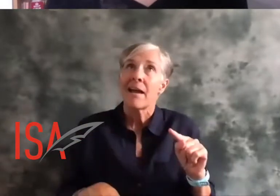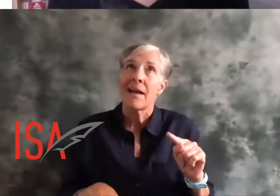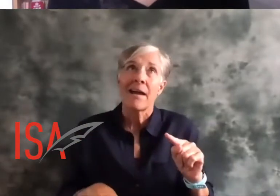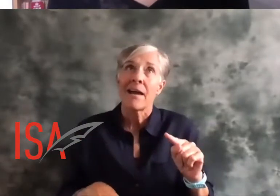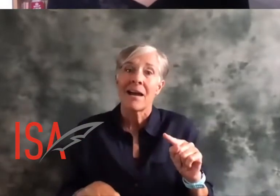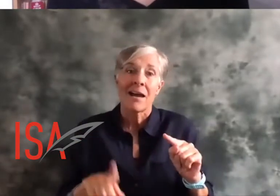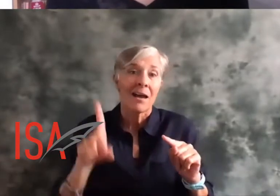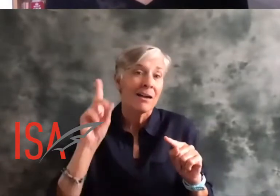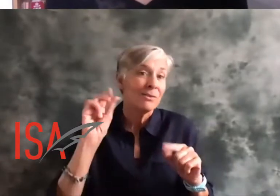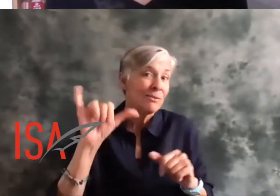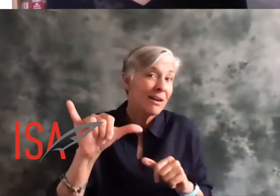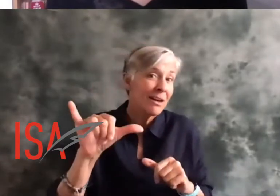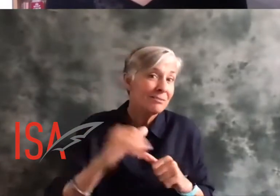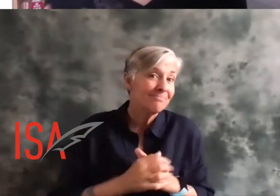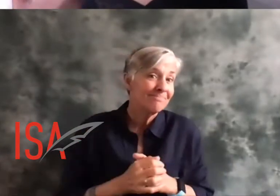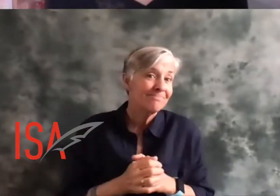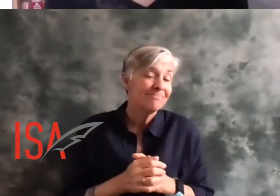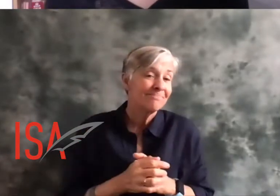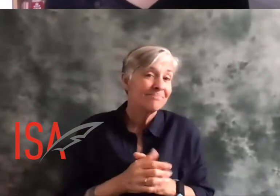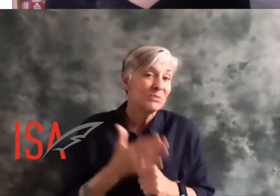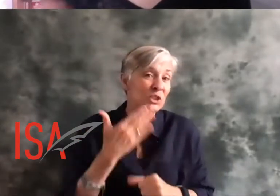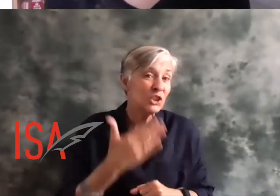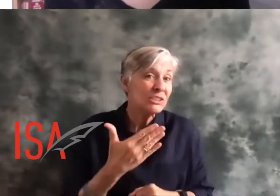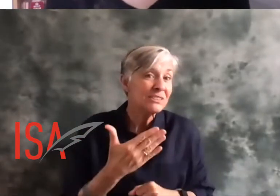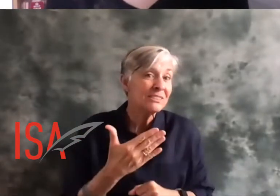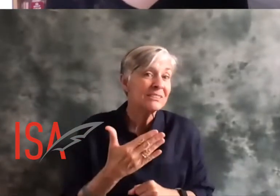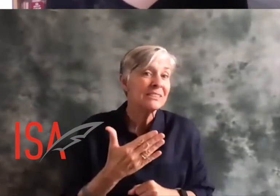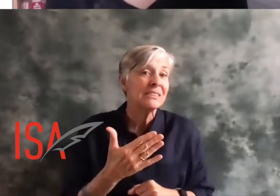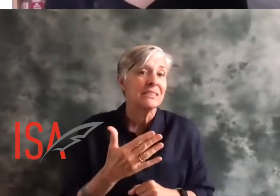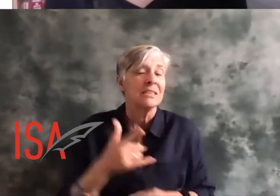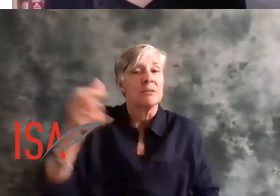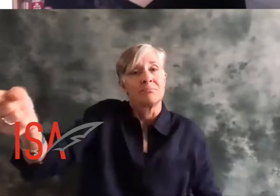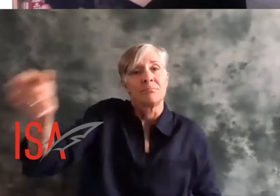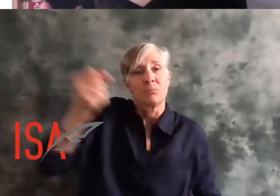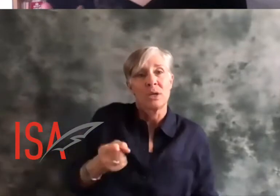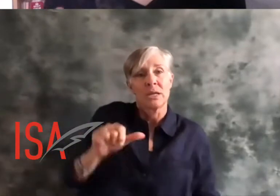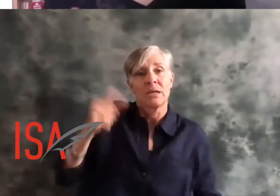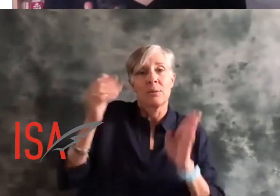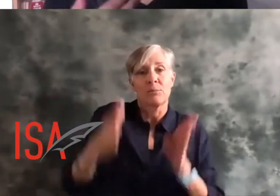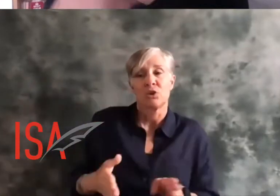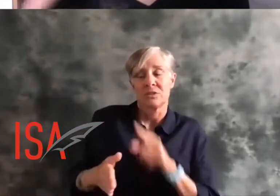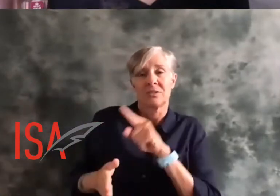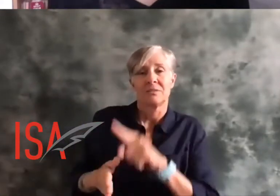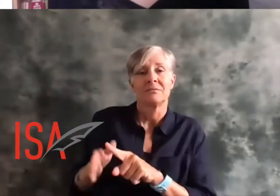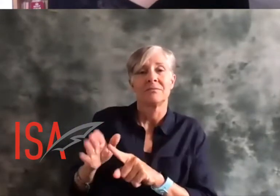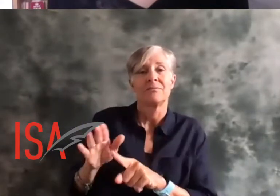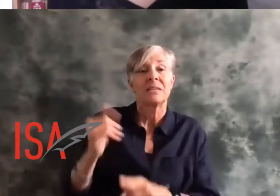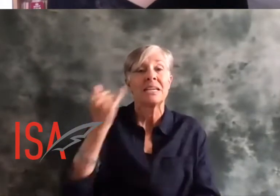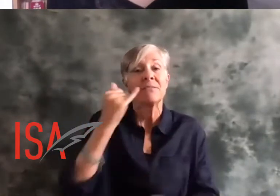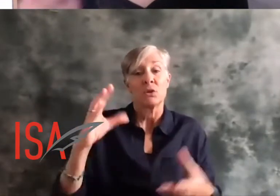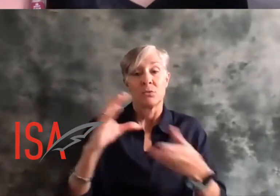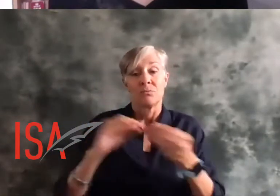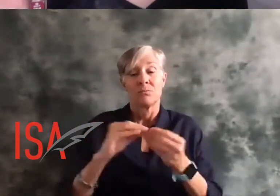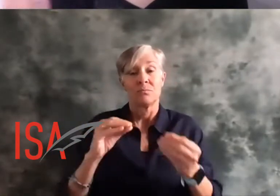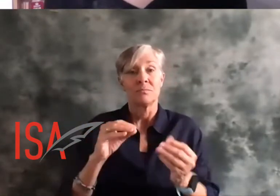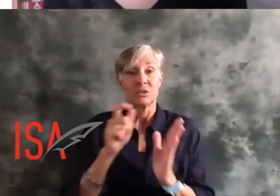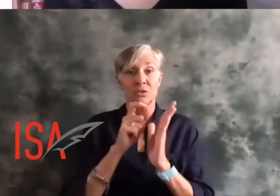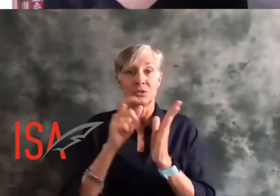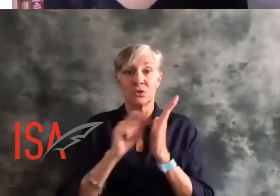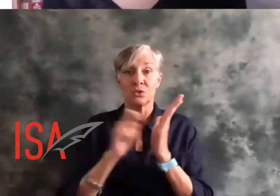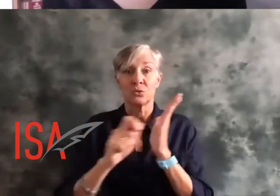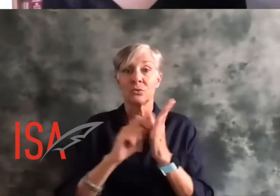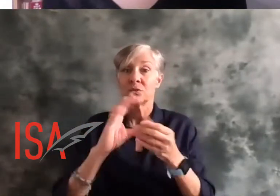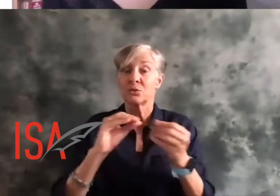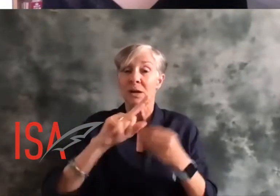do that sufficiently, then it's time to bring someone on. If your story is about someone not of your culture, consider